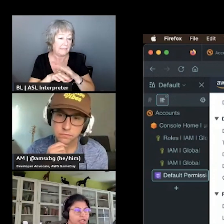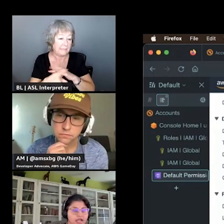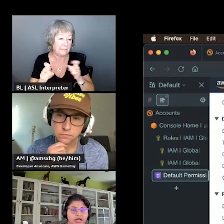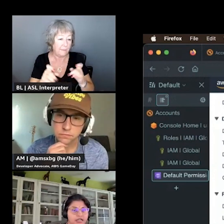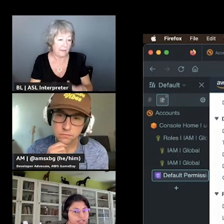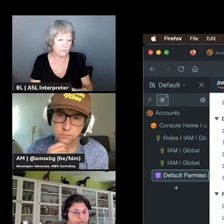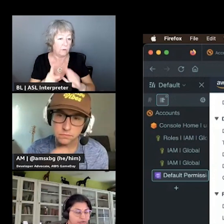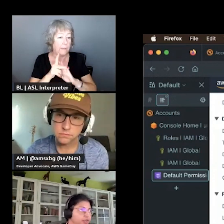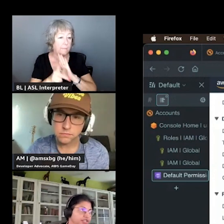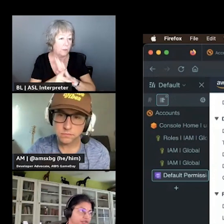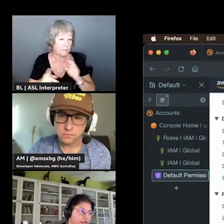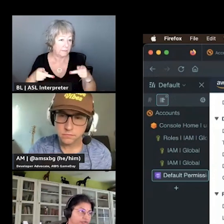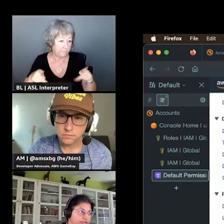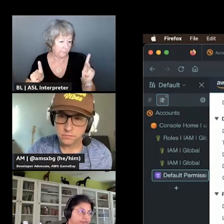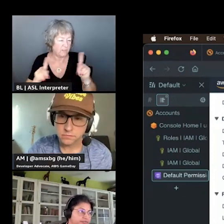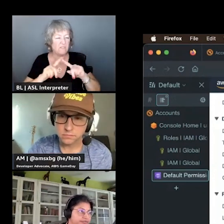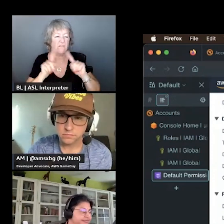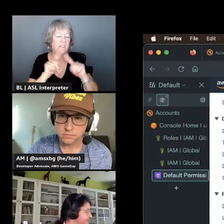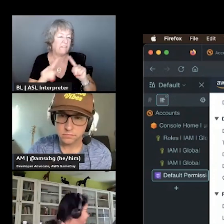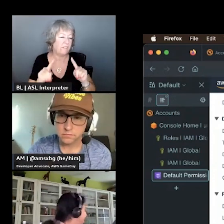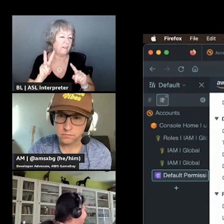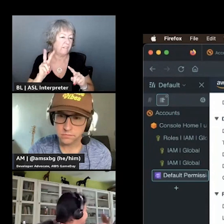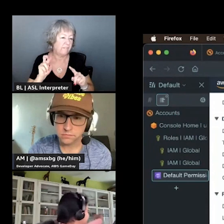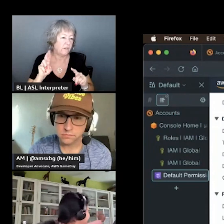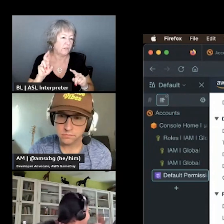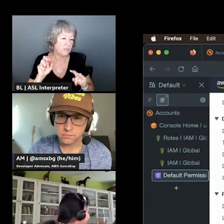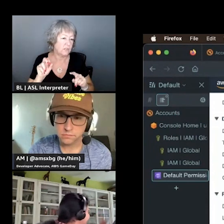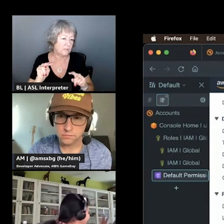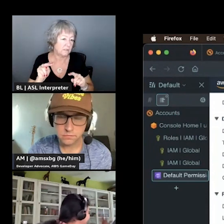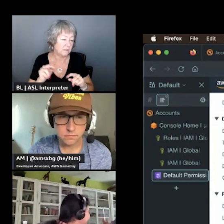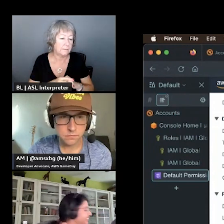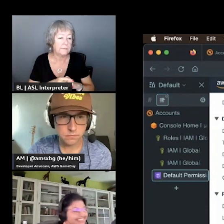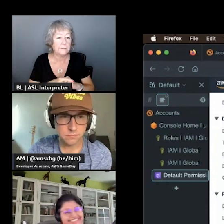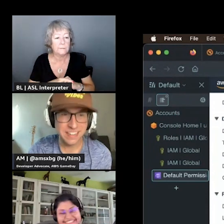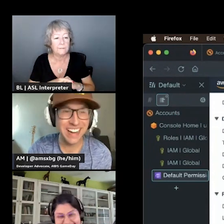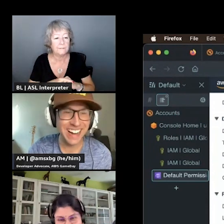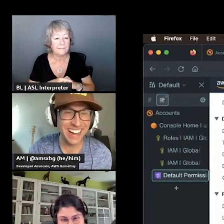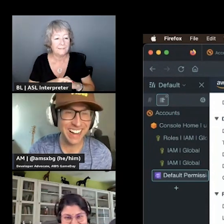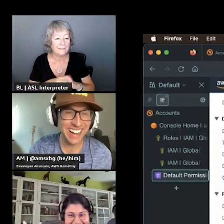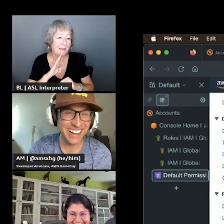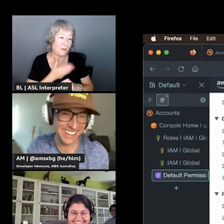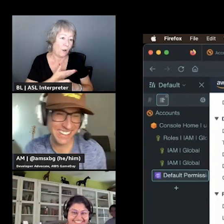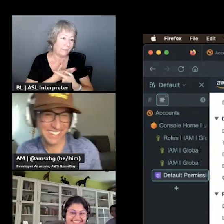permissions, different versions of it. That's my daughter.